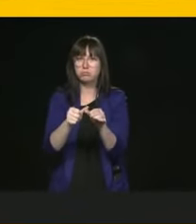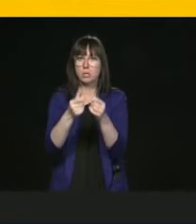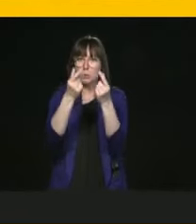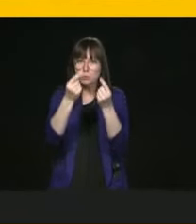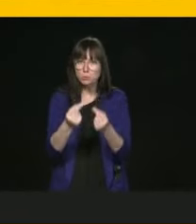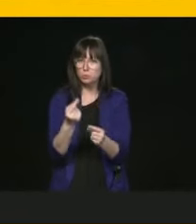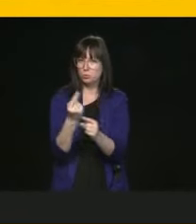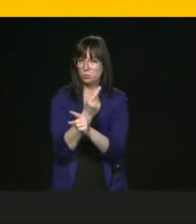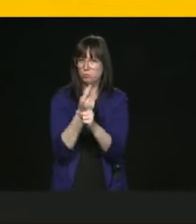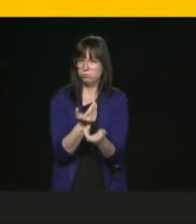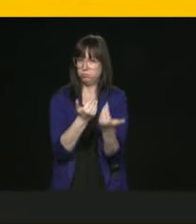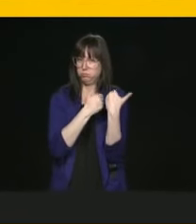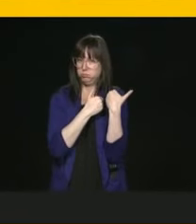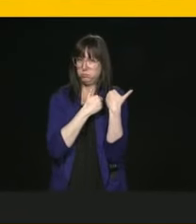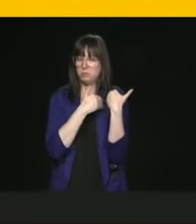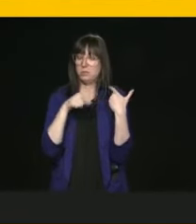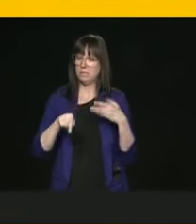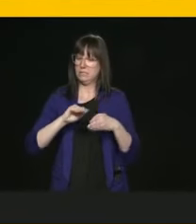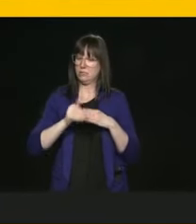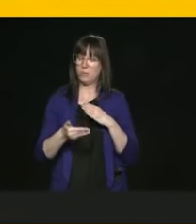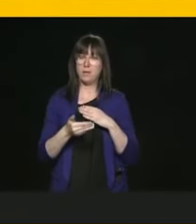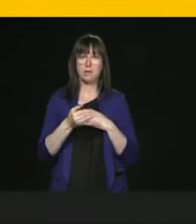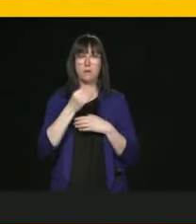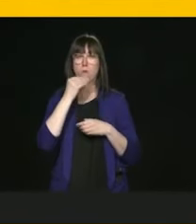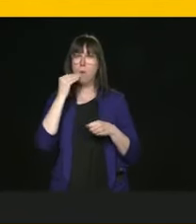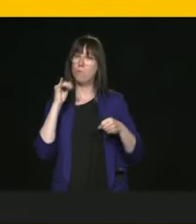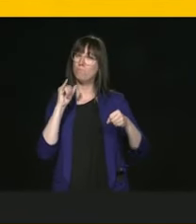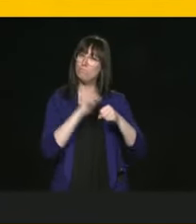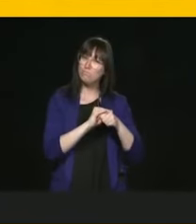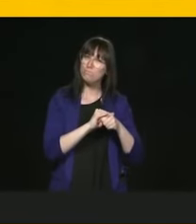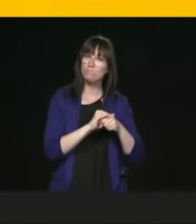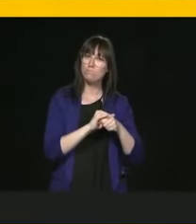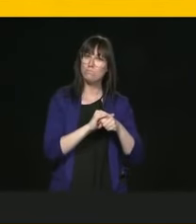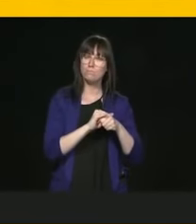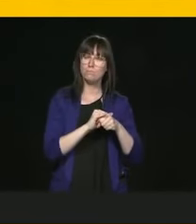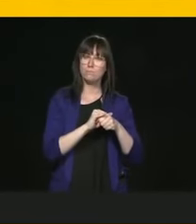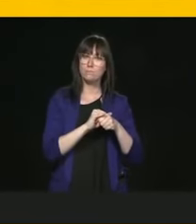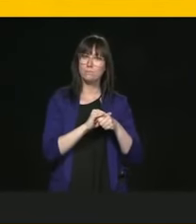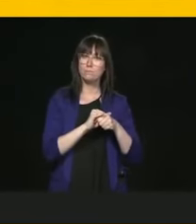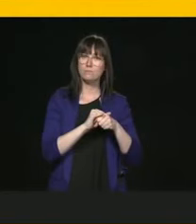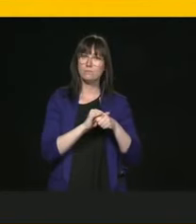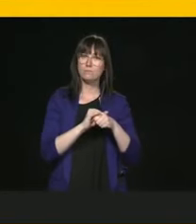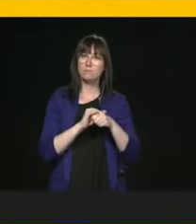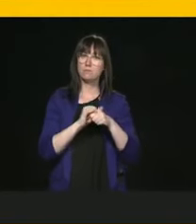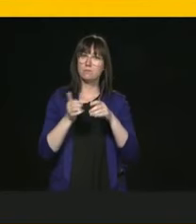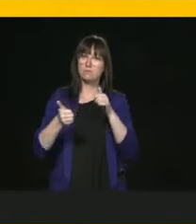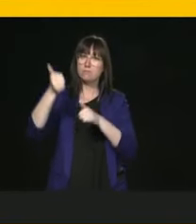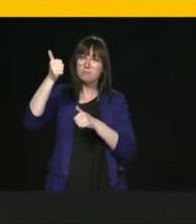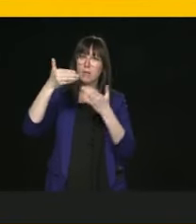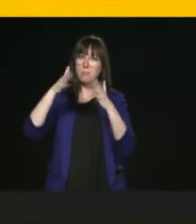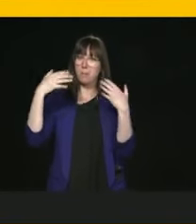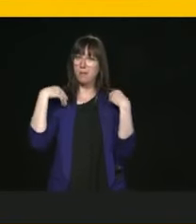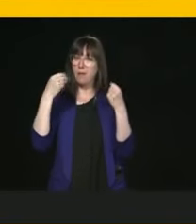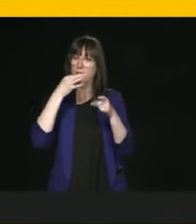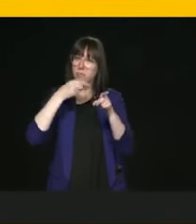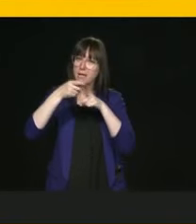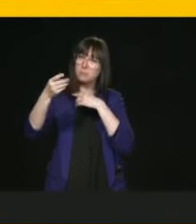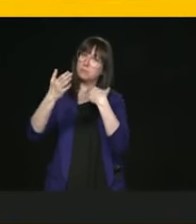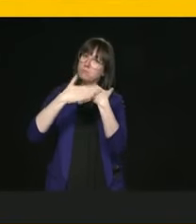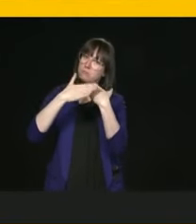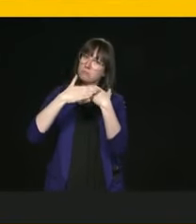stay home. Continue to follow the experts' guidelines, and together we will get through this. Thank